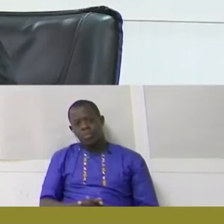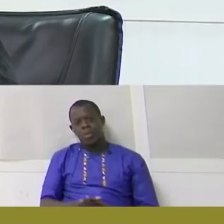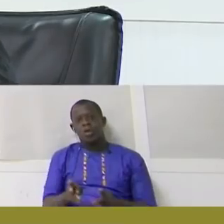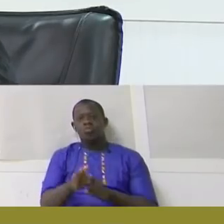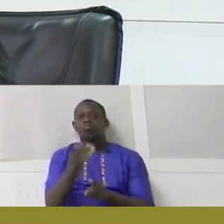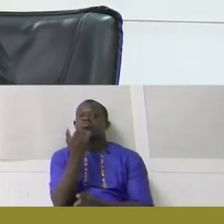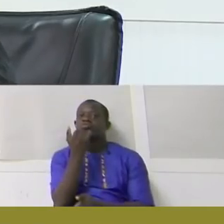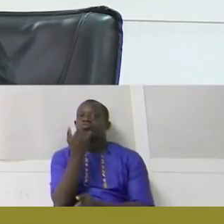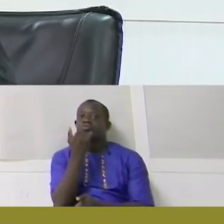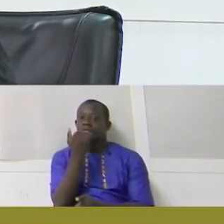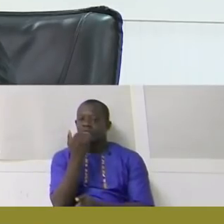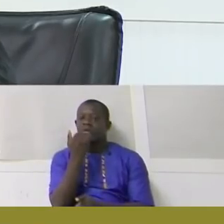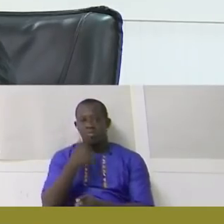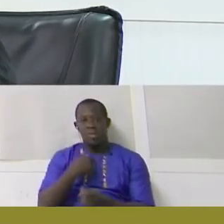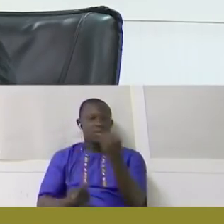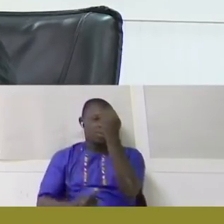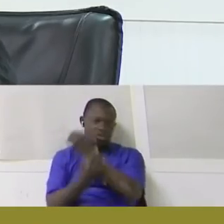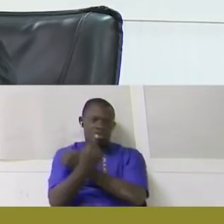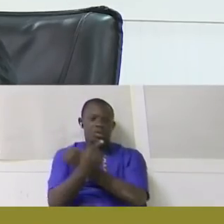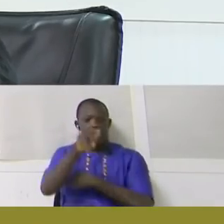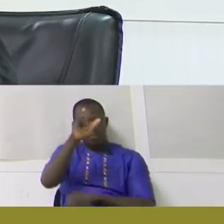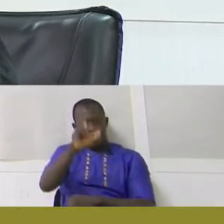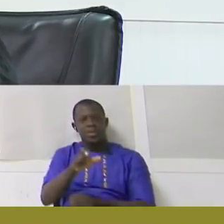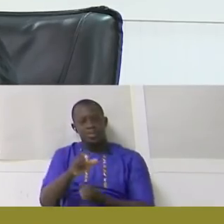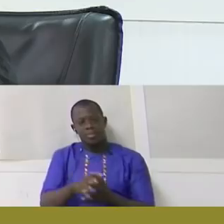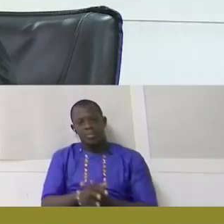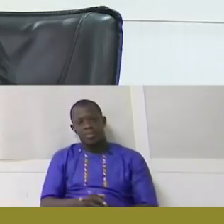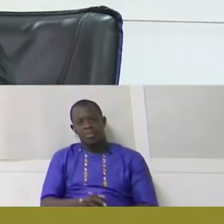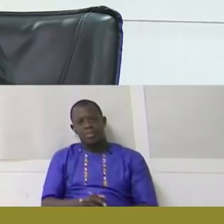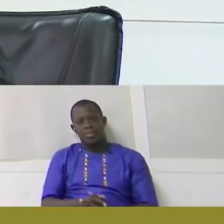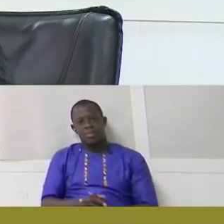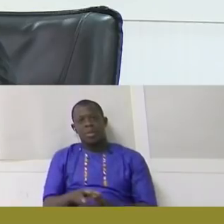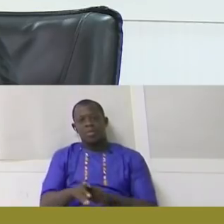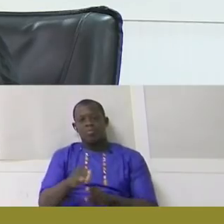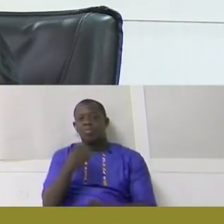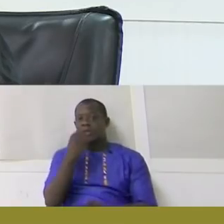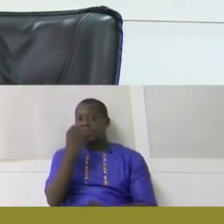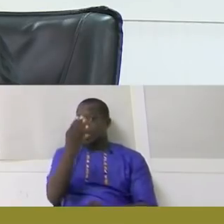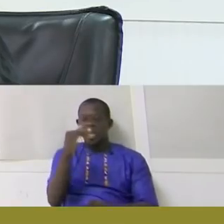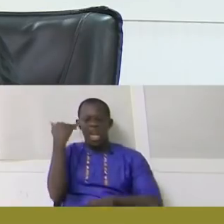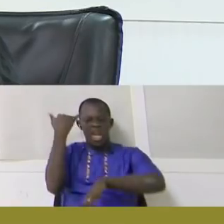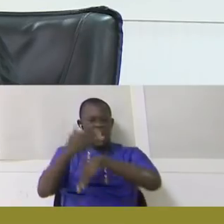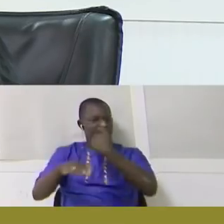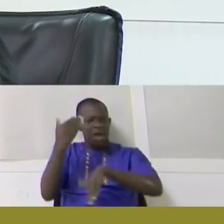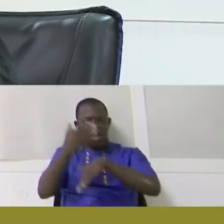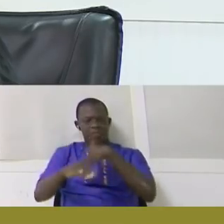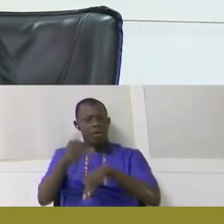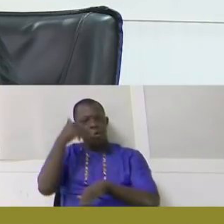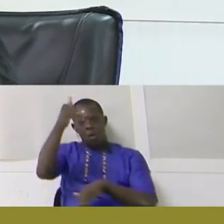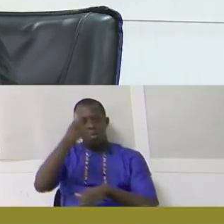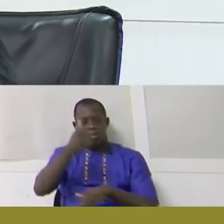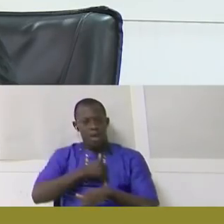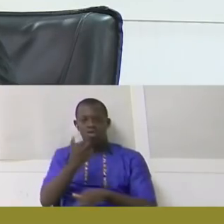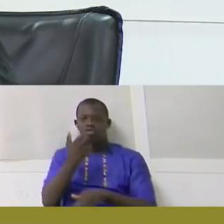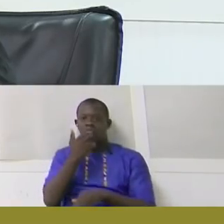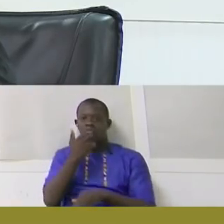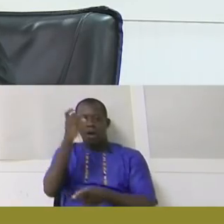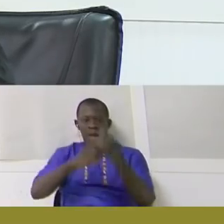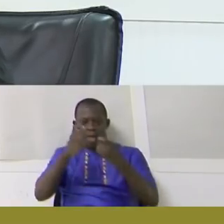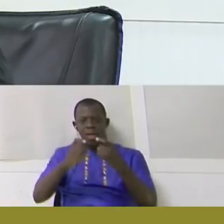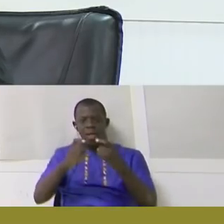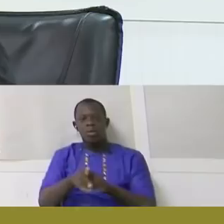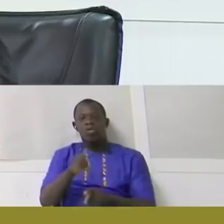saga ko. Pardon me, I insulted him. Maneko bul kolati suma line. I told him don't call my line again. Yo xama